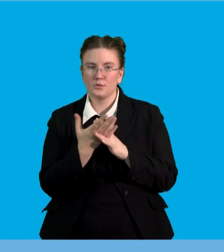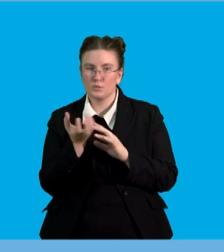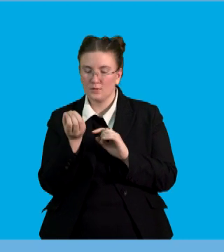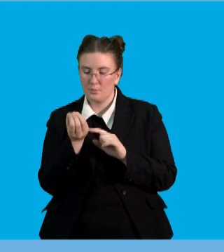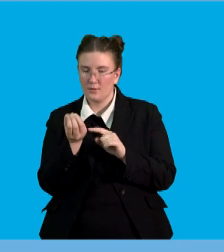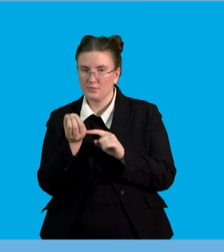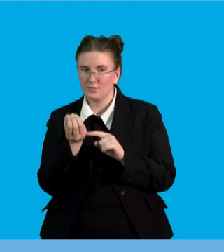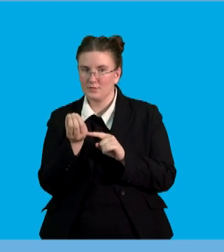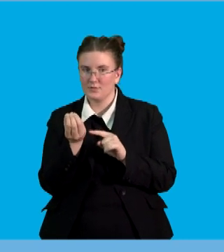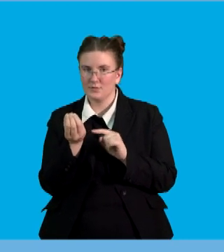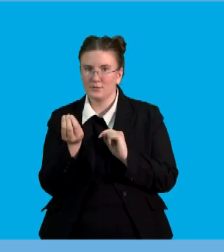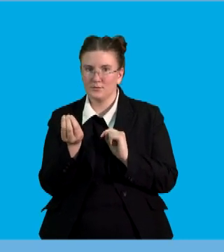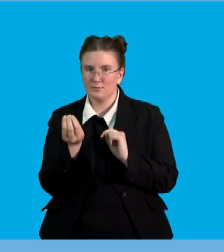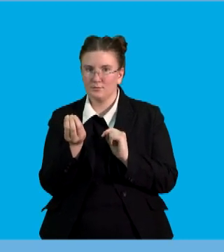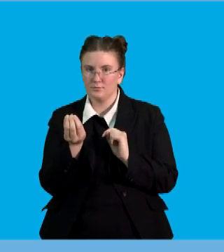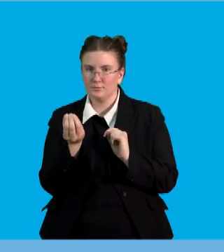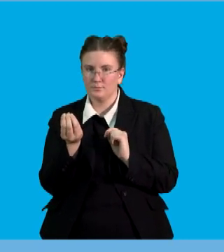between particles.